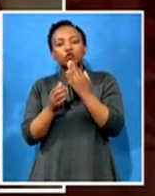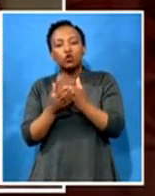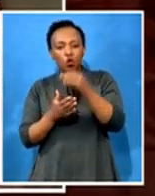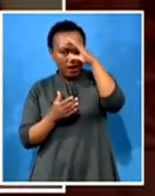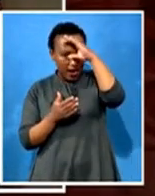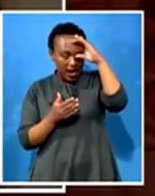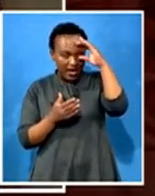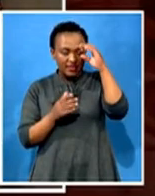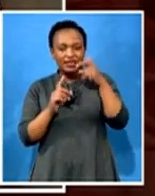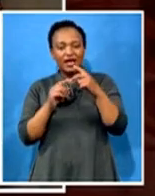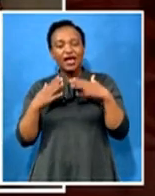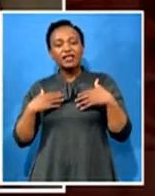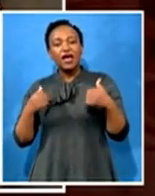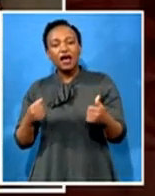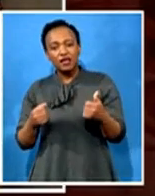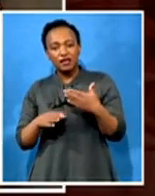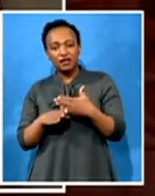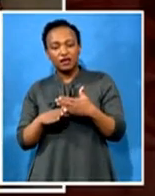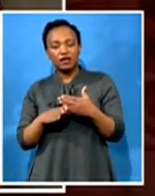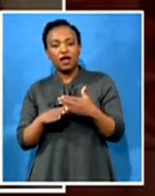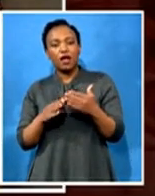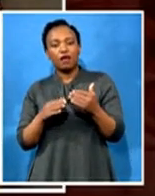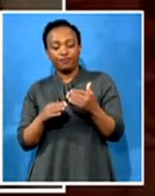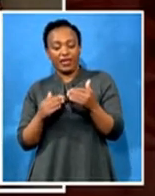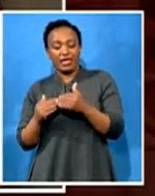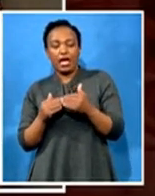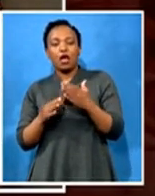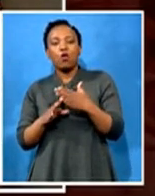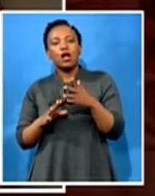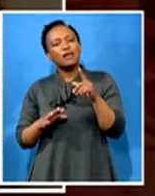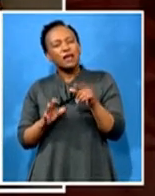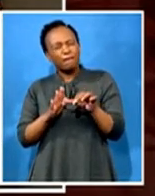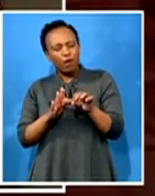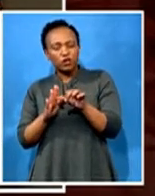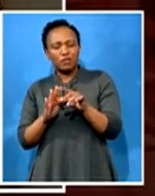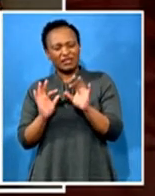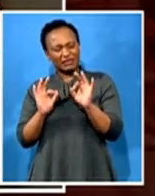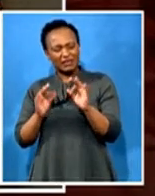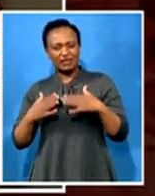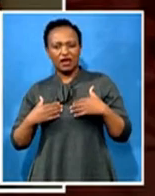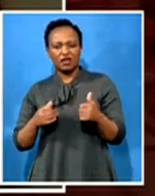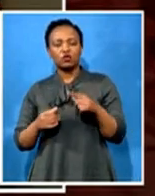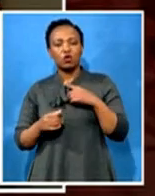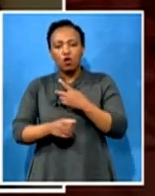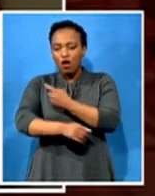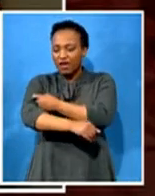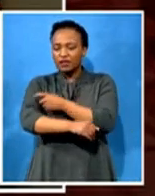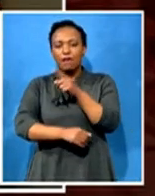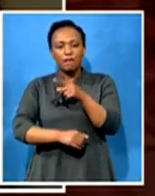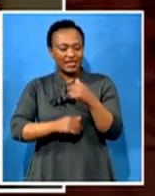important to all of us. Of course, a vaccine has to be safe and effective before it's available to